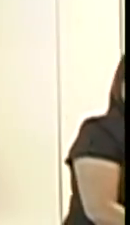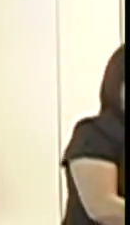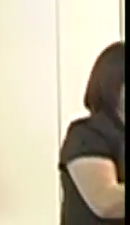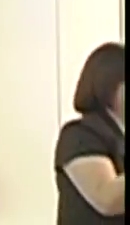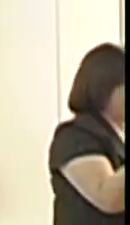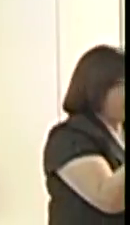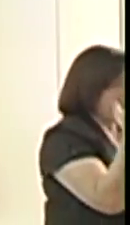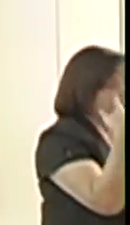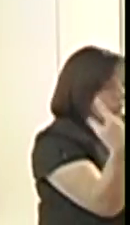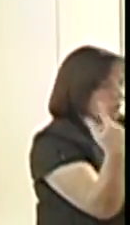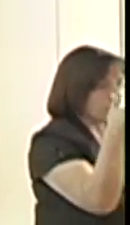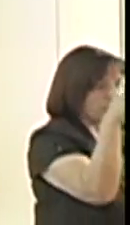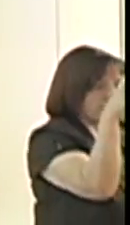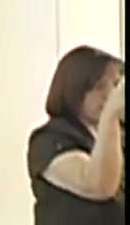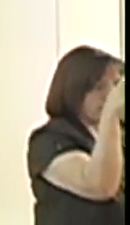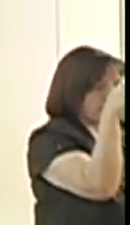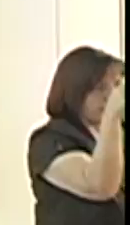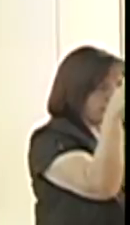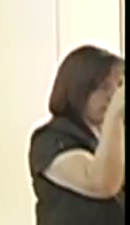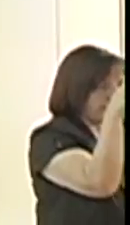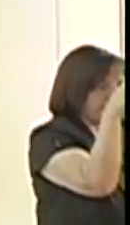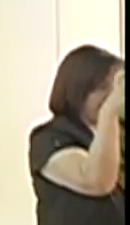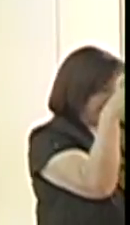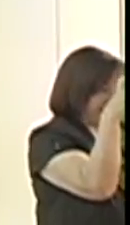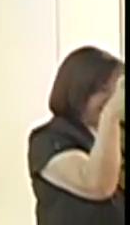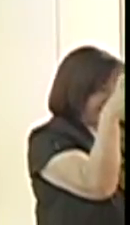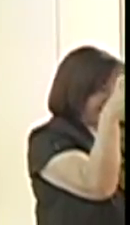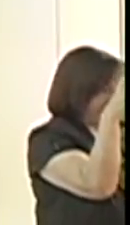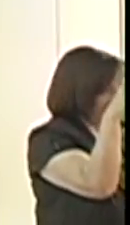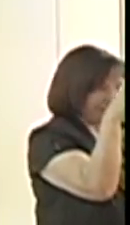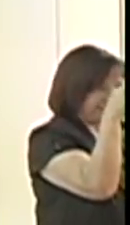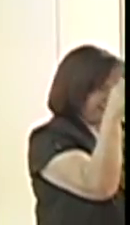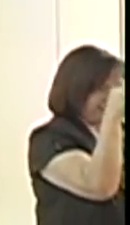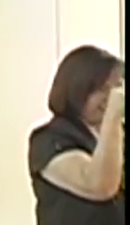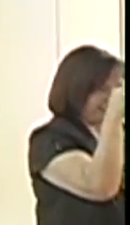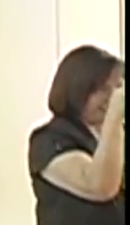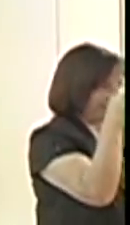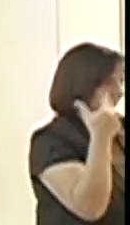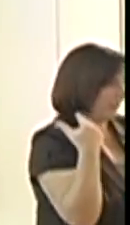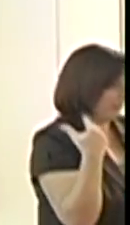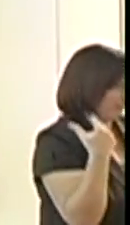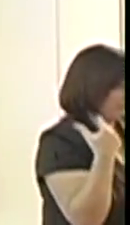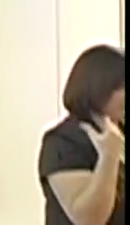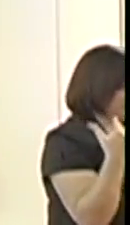So I don't know if you could see that, but in lieu of this, she produces this.